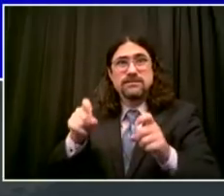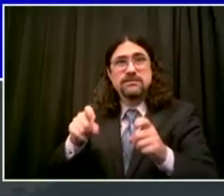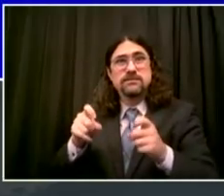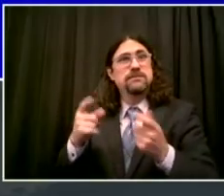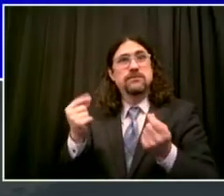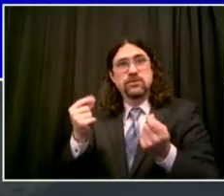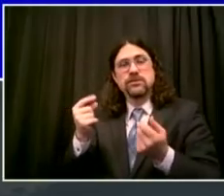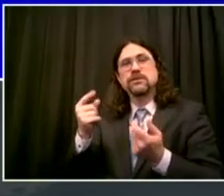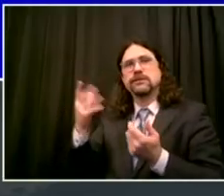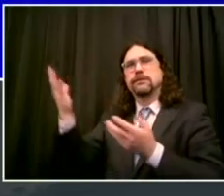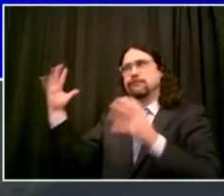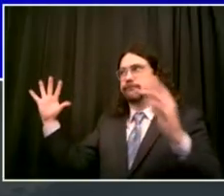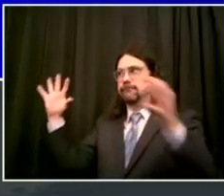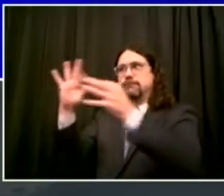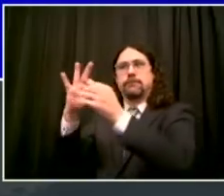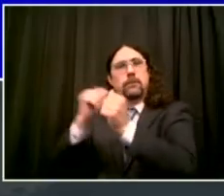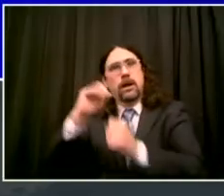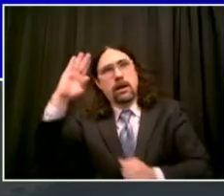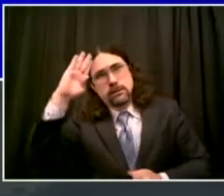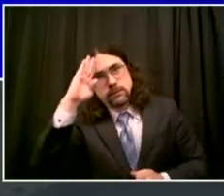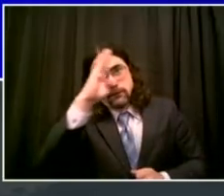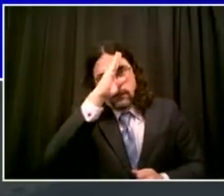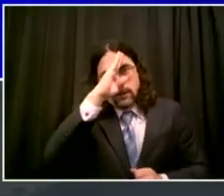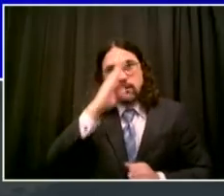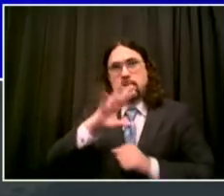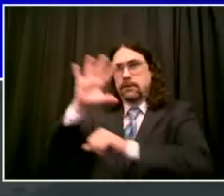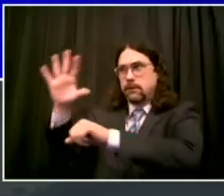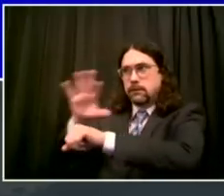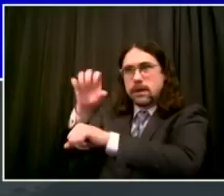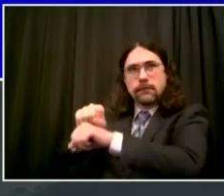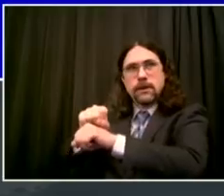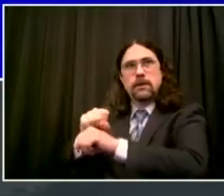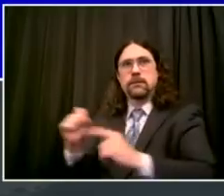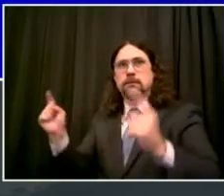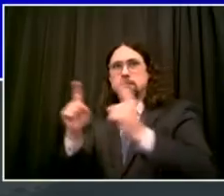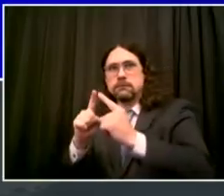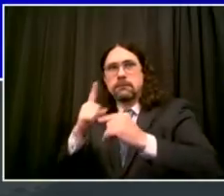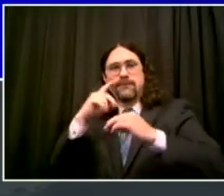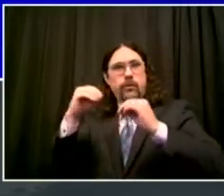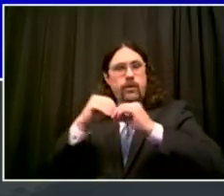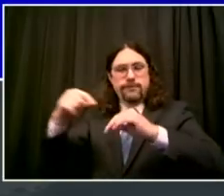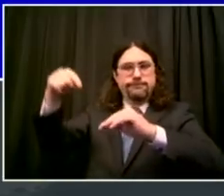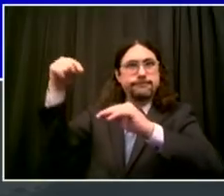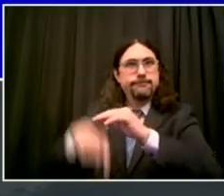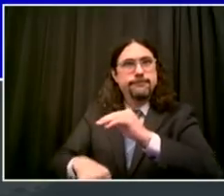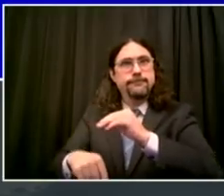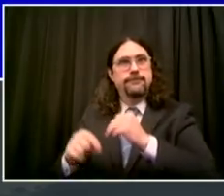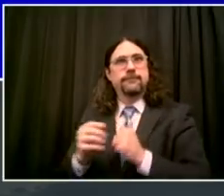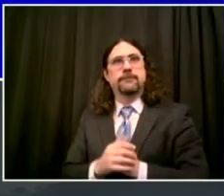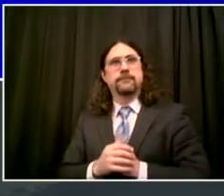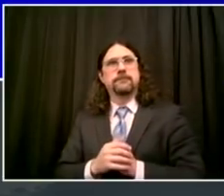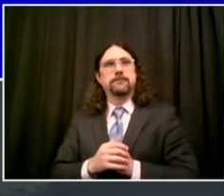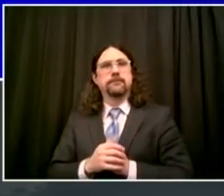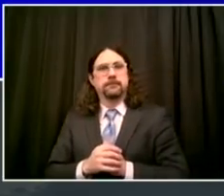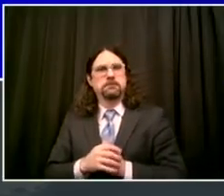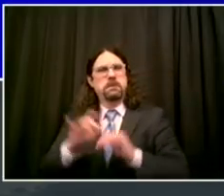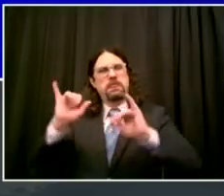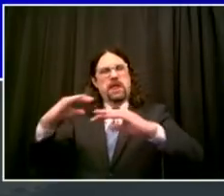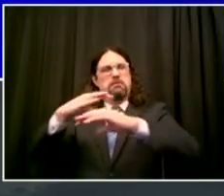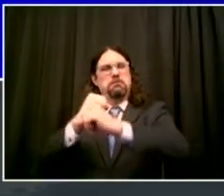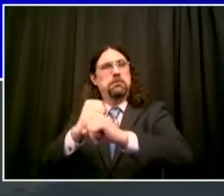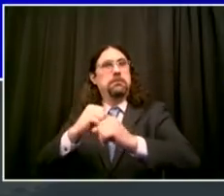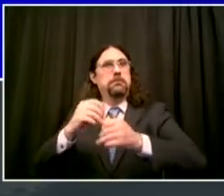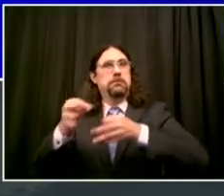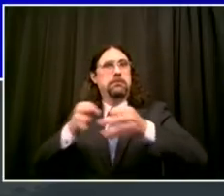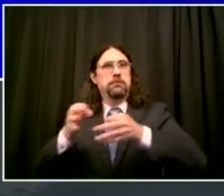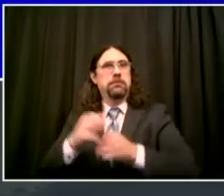as well by not transmitting the virus to them. With that, I'm excited to share these updates with you today, and back to the mayor. Thank you very much, Ted. Well done.